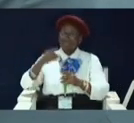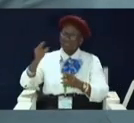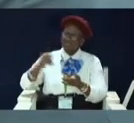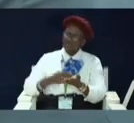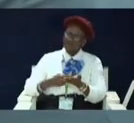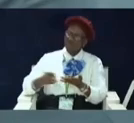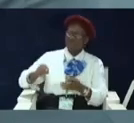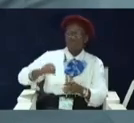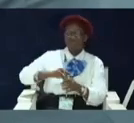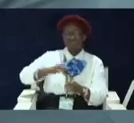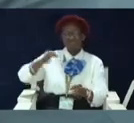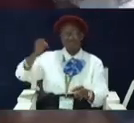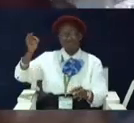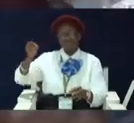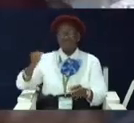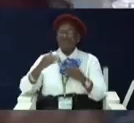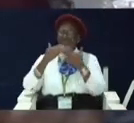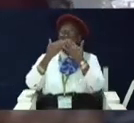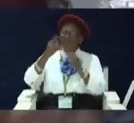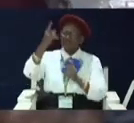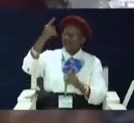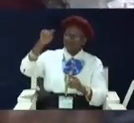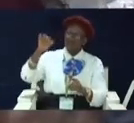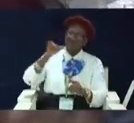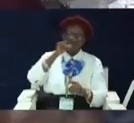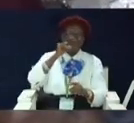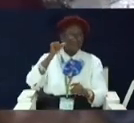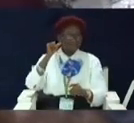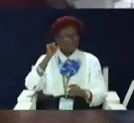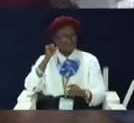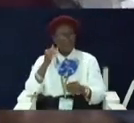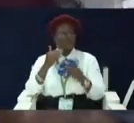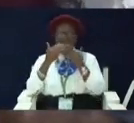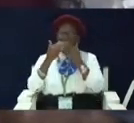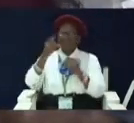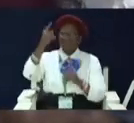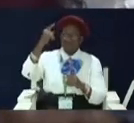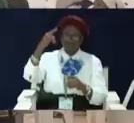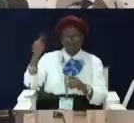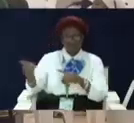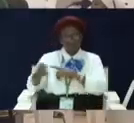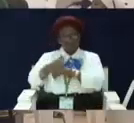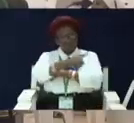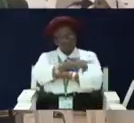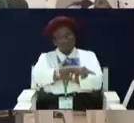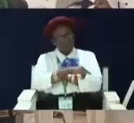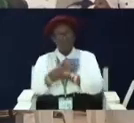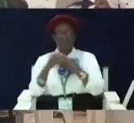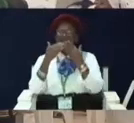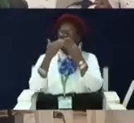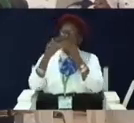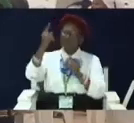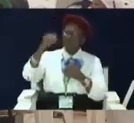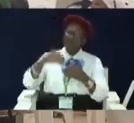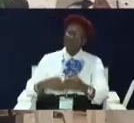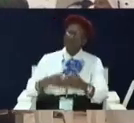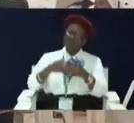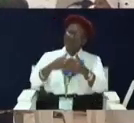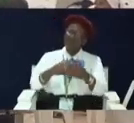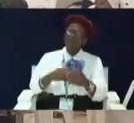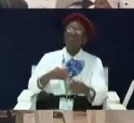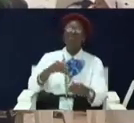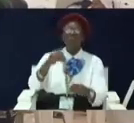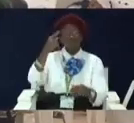Ghost. Thank you for yesterday. Thank you for today. Thank you in advance for